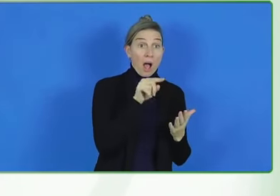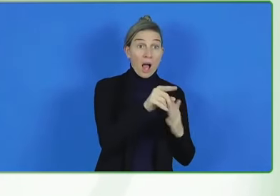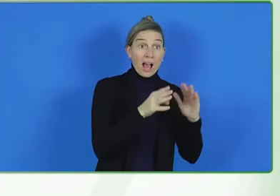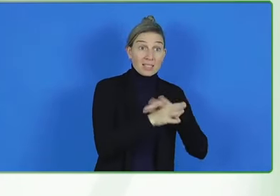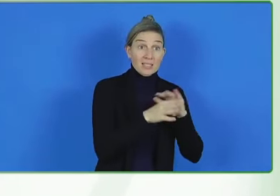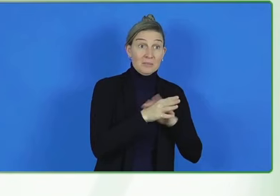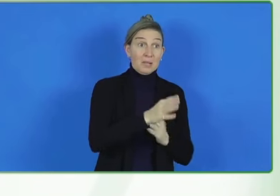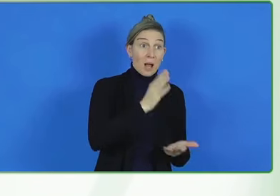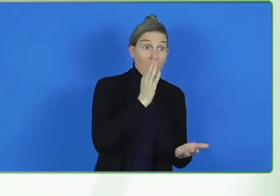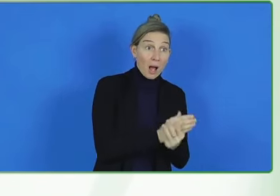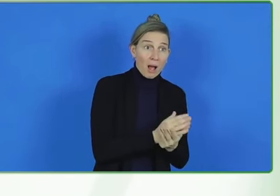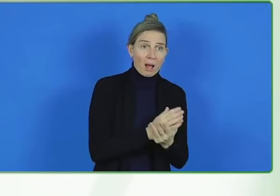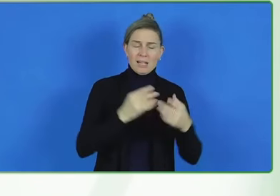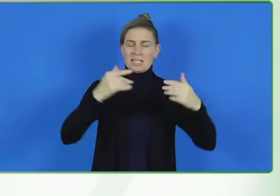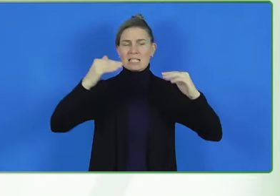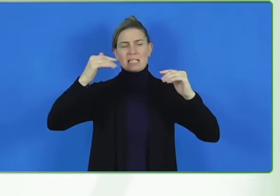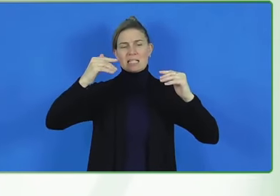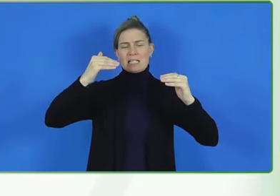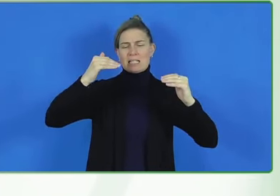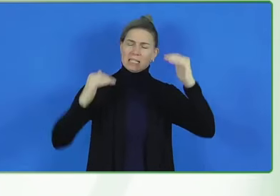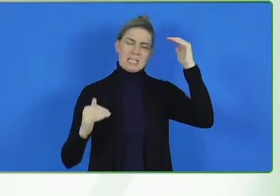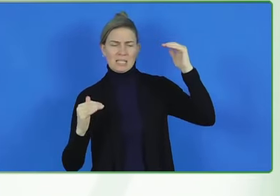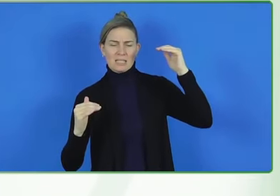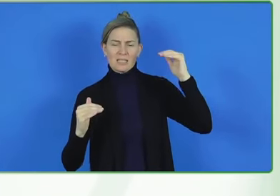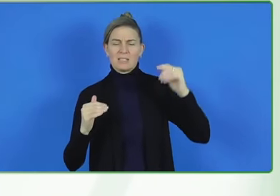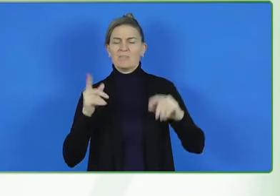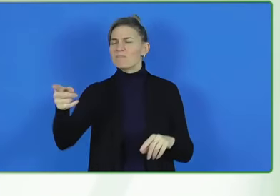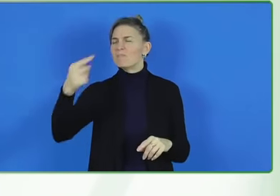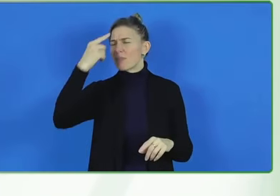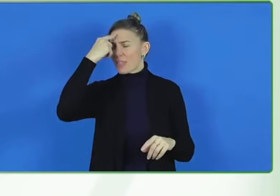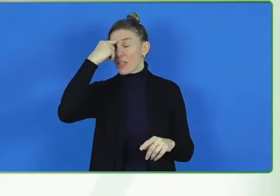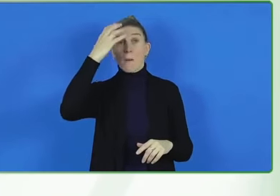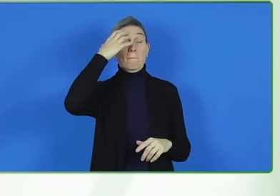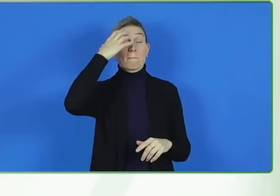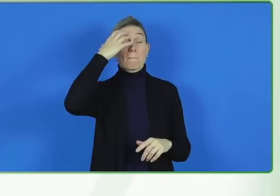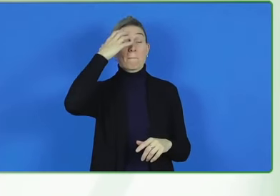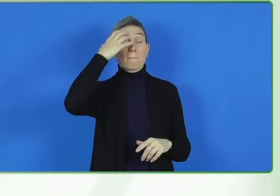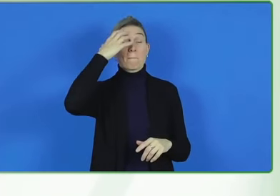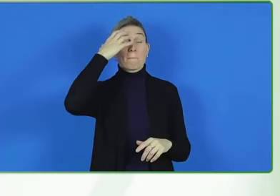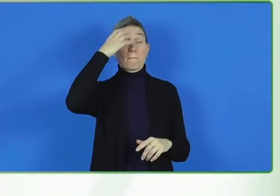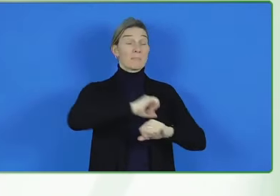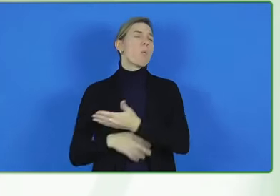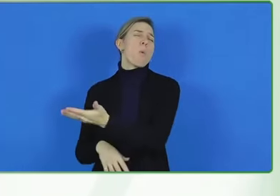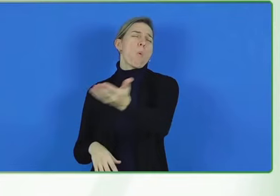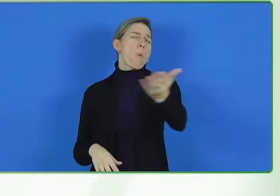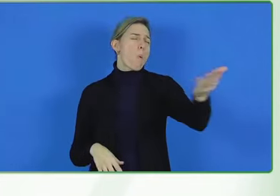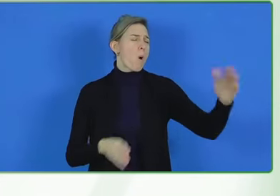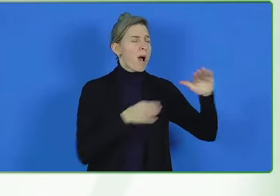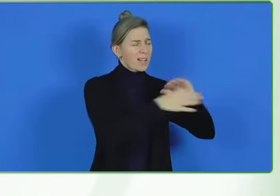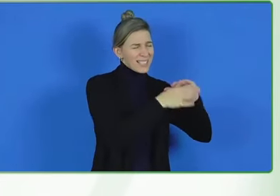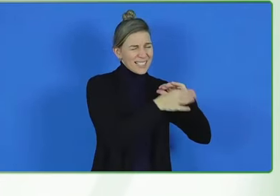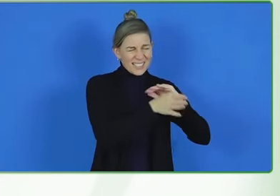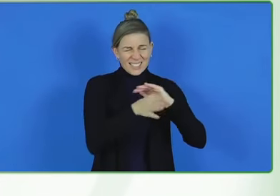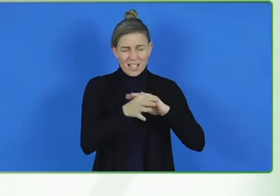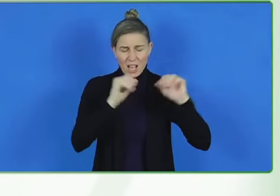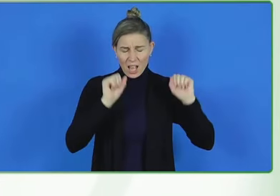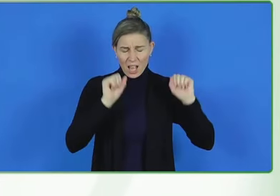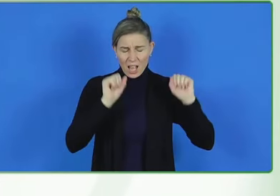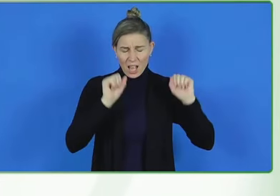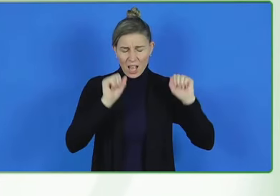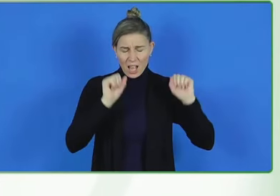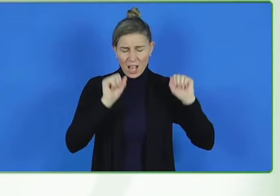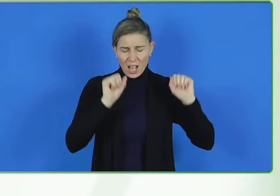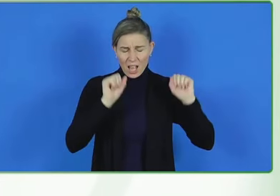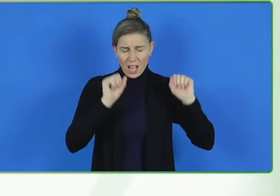space, transport, services, etc. But public authorities and public sector was